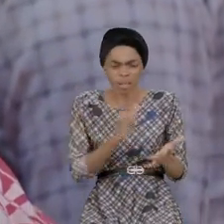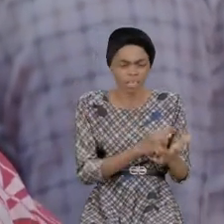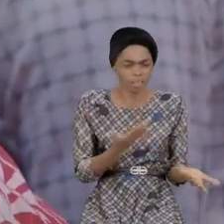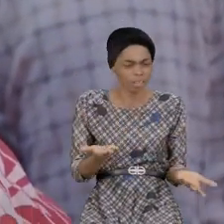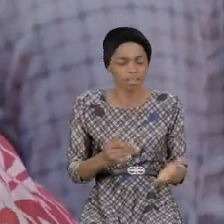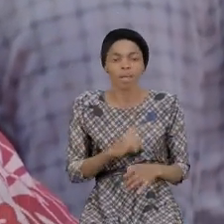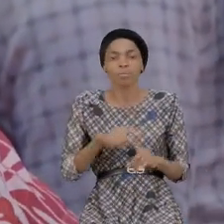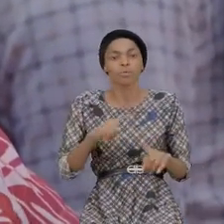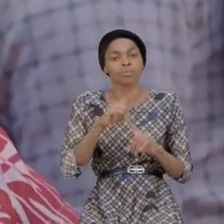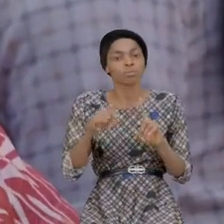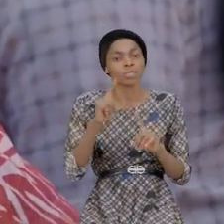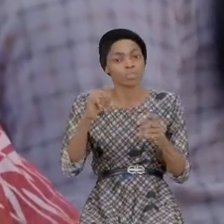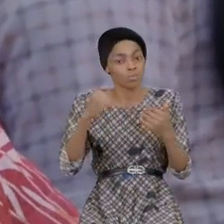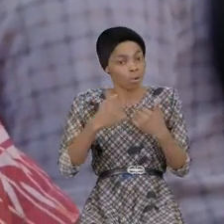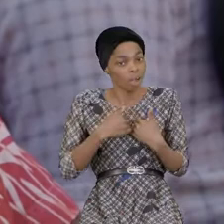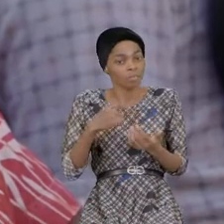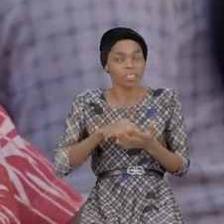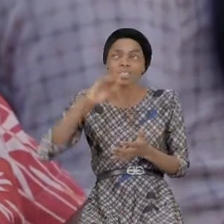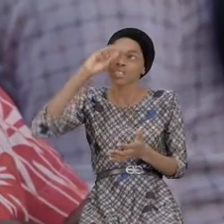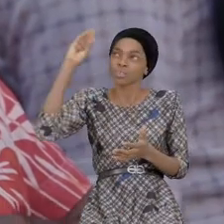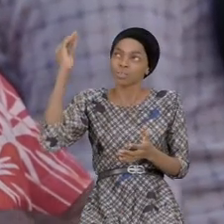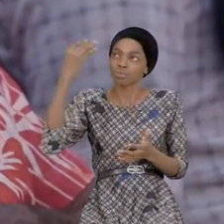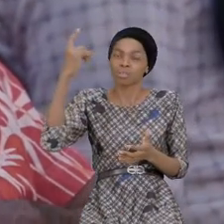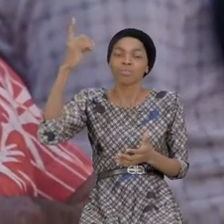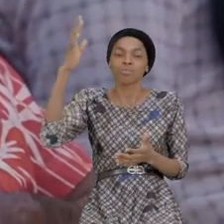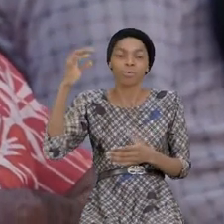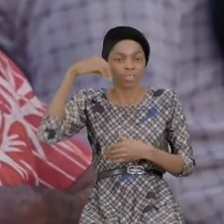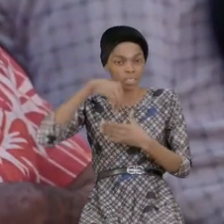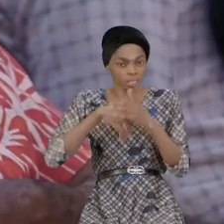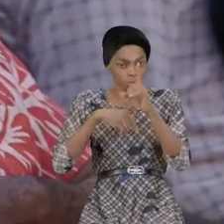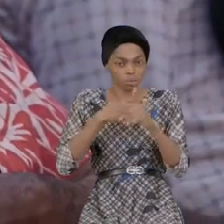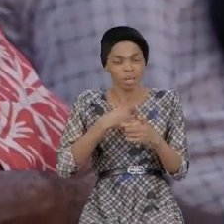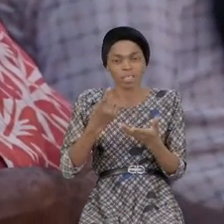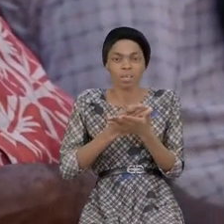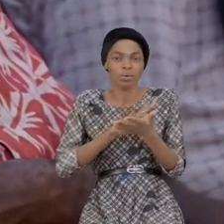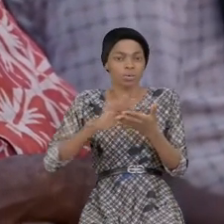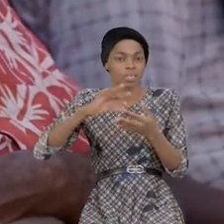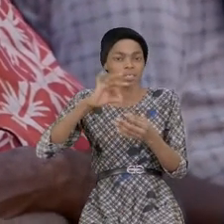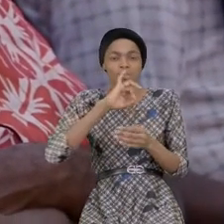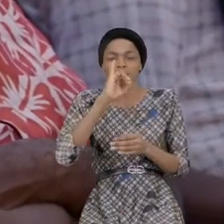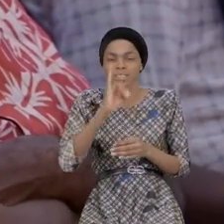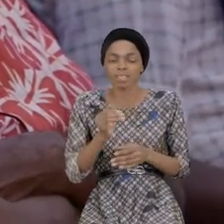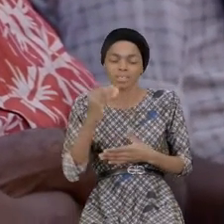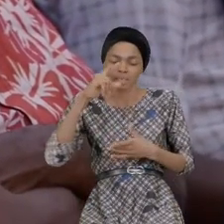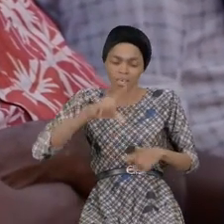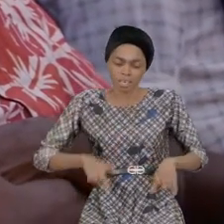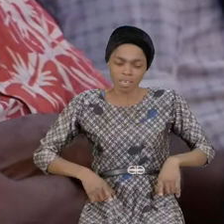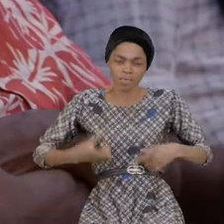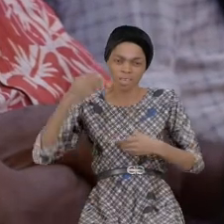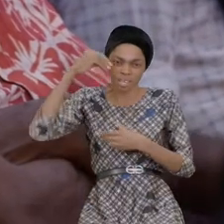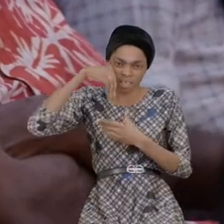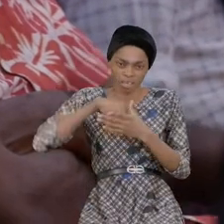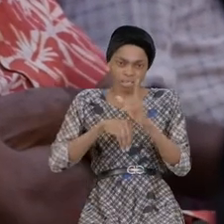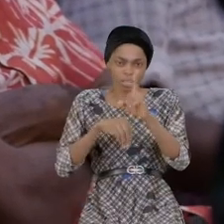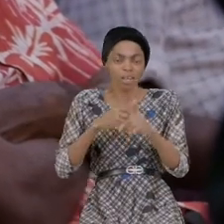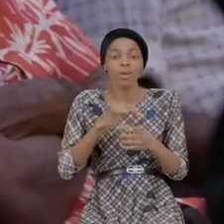when you have this grace of God in you, and the Spirit of God is resident within you, it